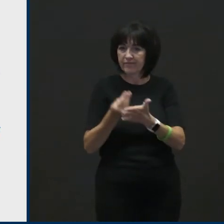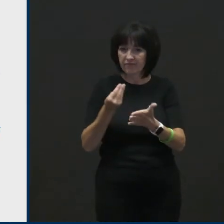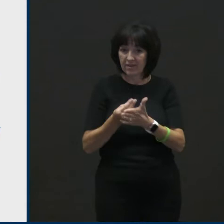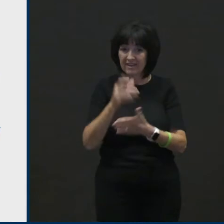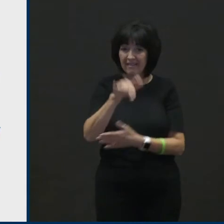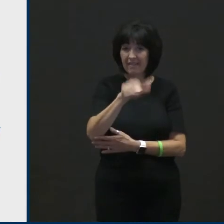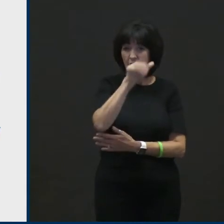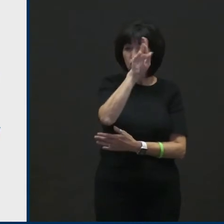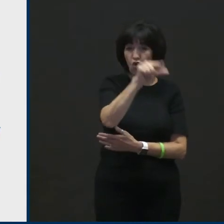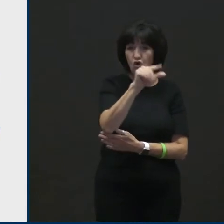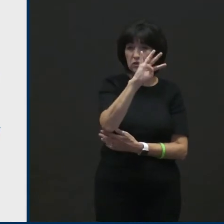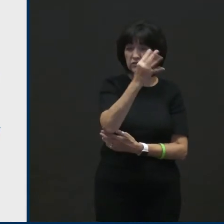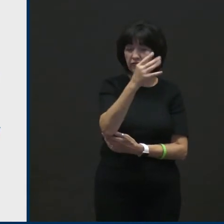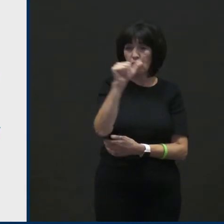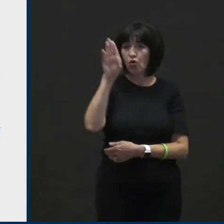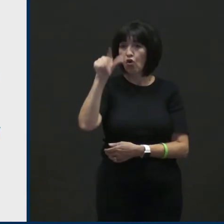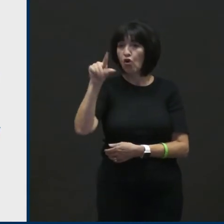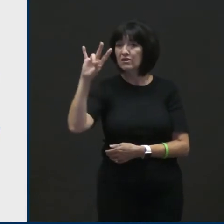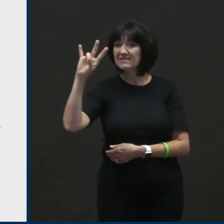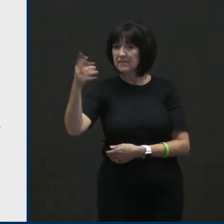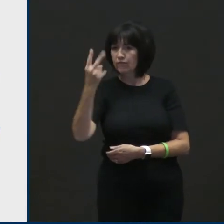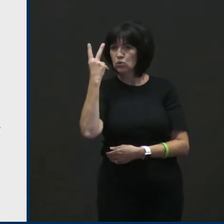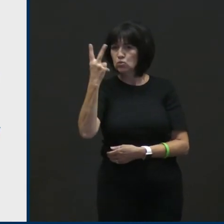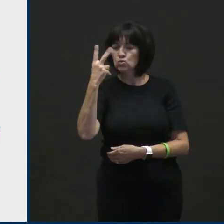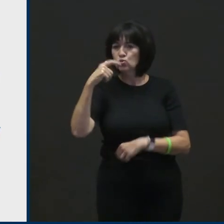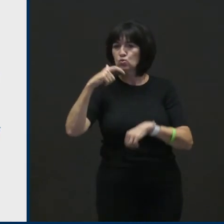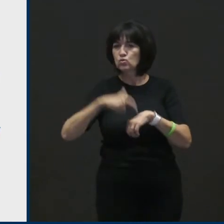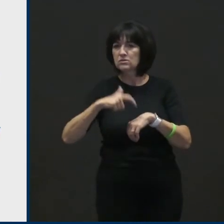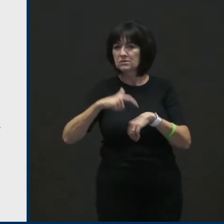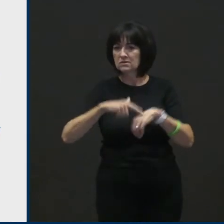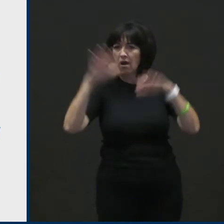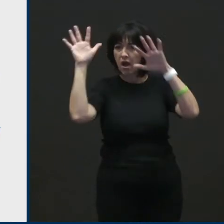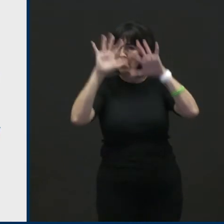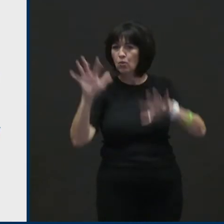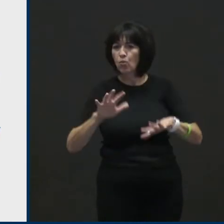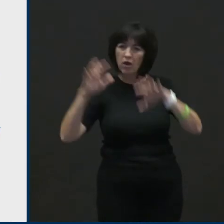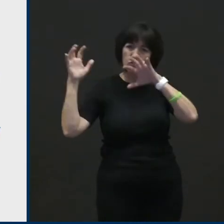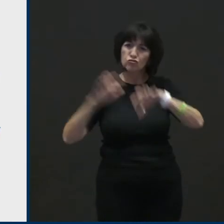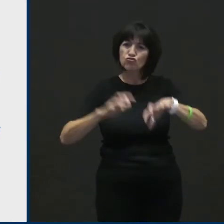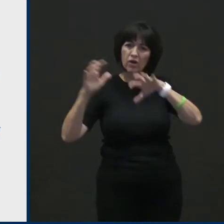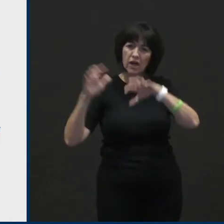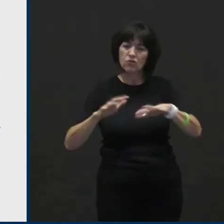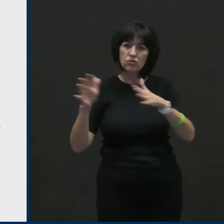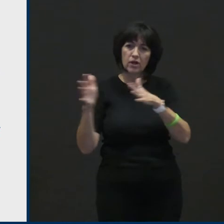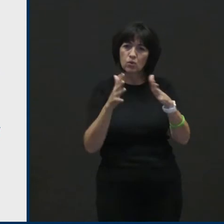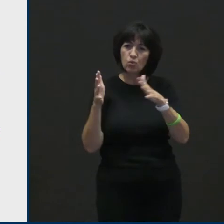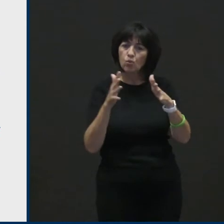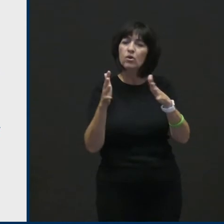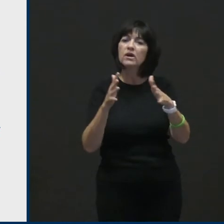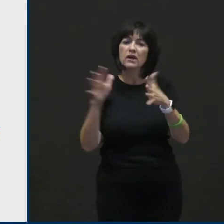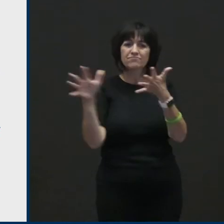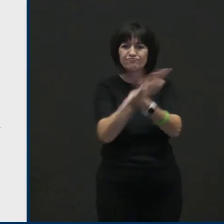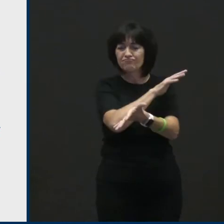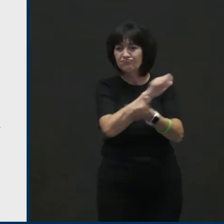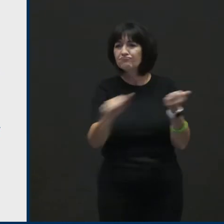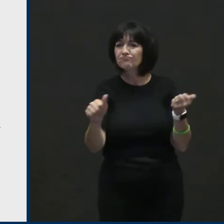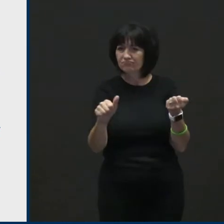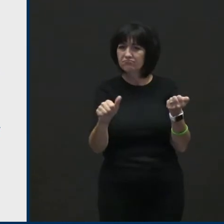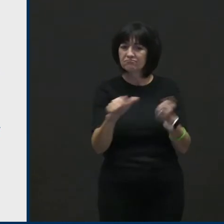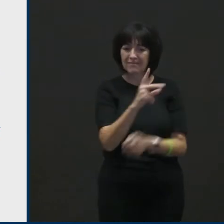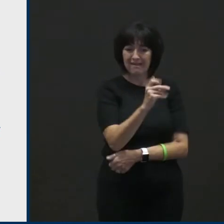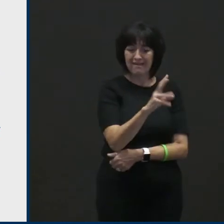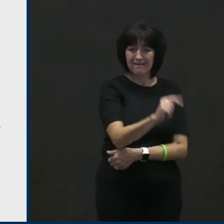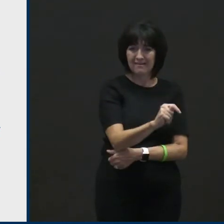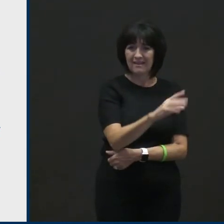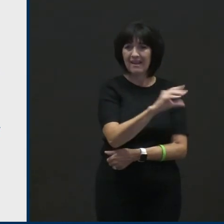August 7th earlier this month. 2 storms devastated homes from Kent County all the way up through